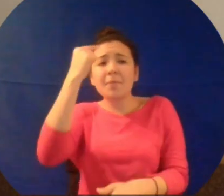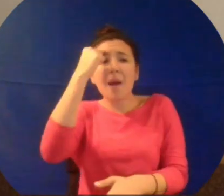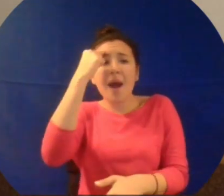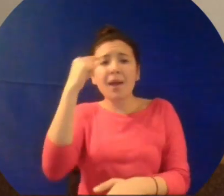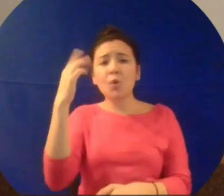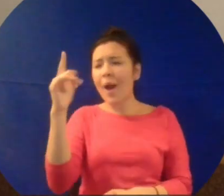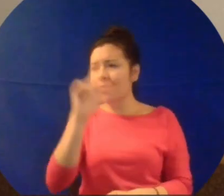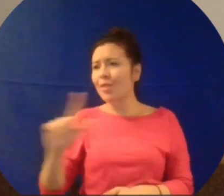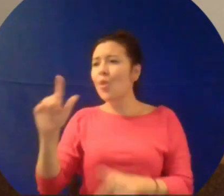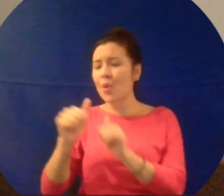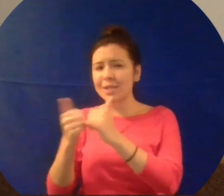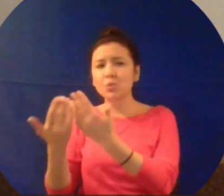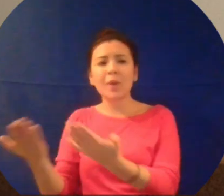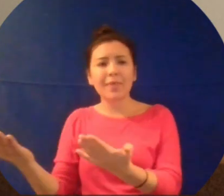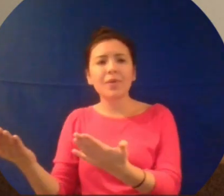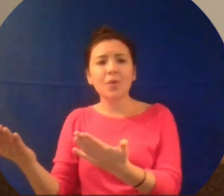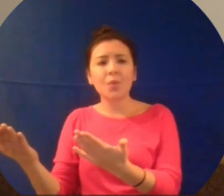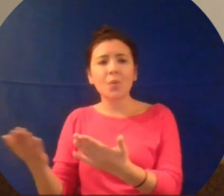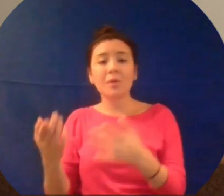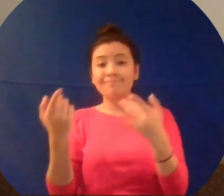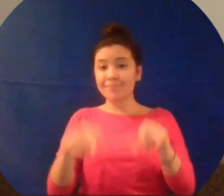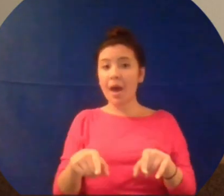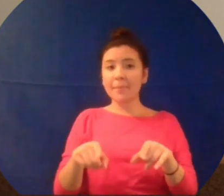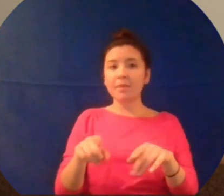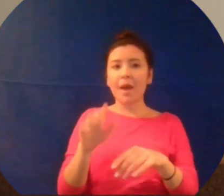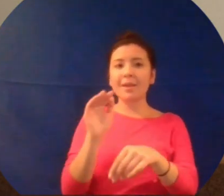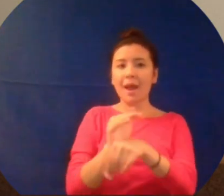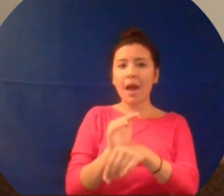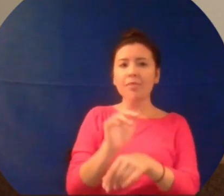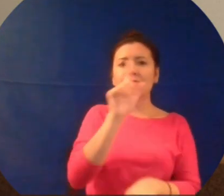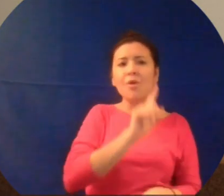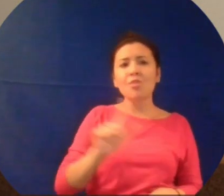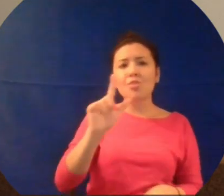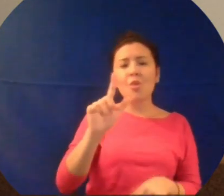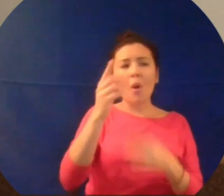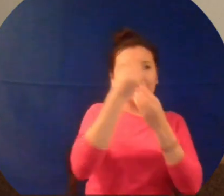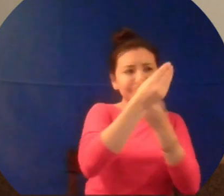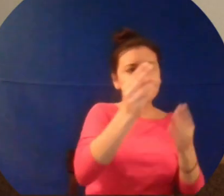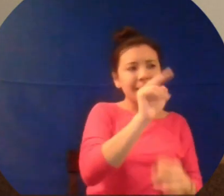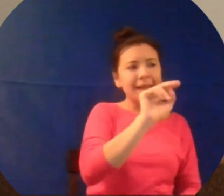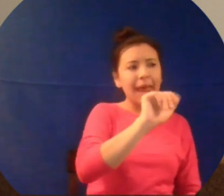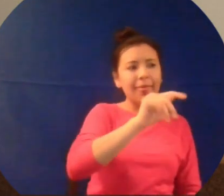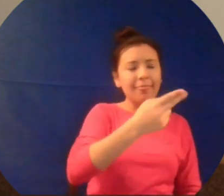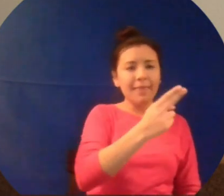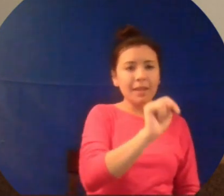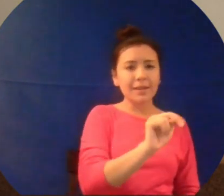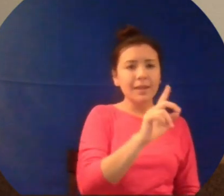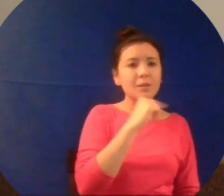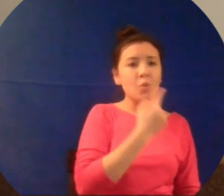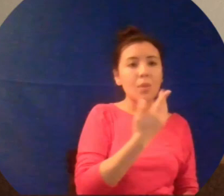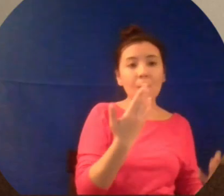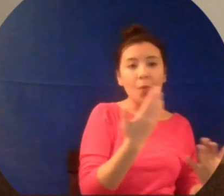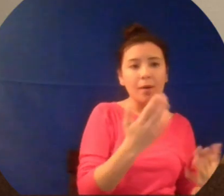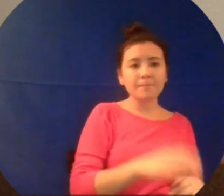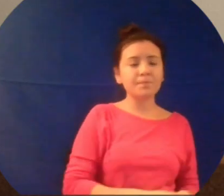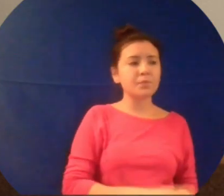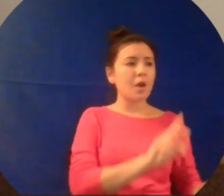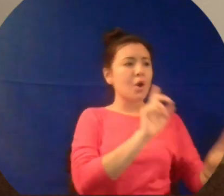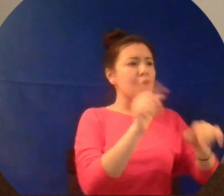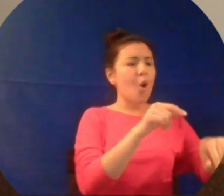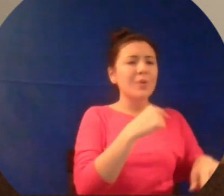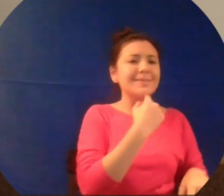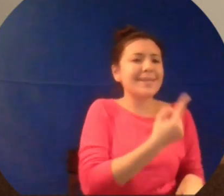you." But that night the Lord spoke to Nathan and said, "Go tell